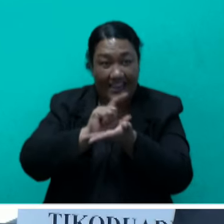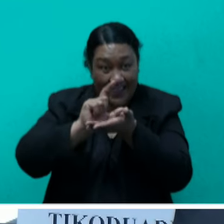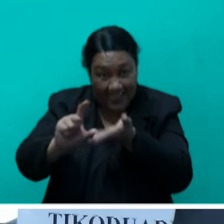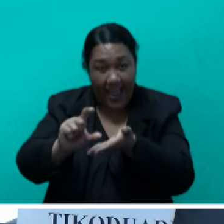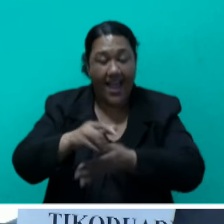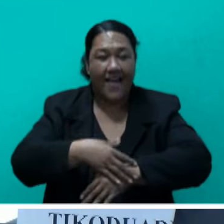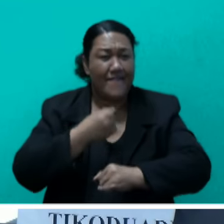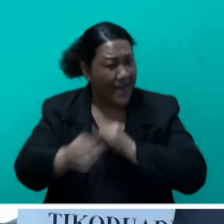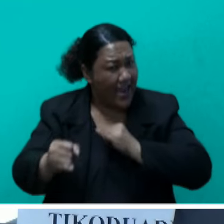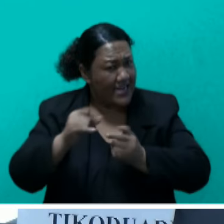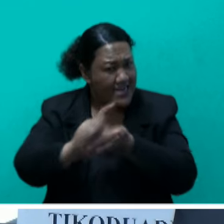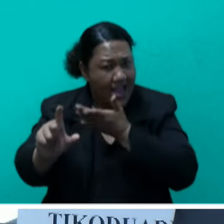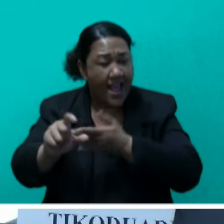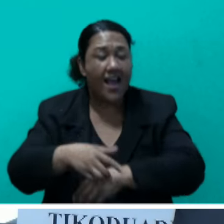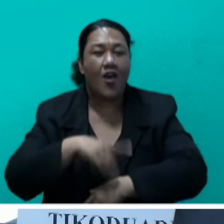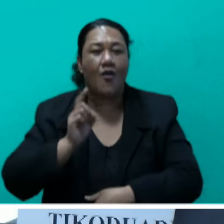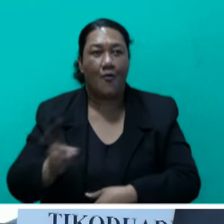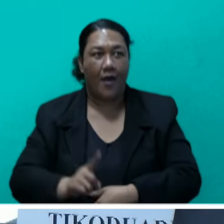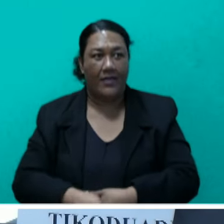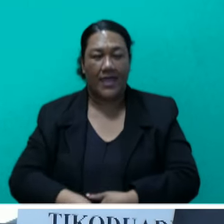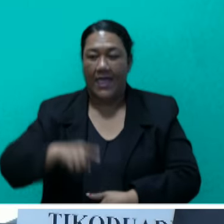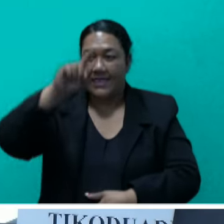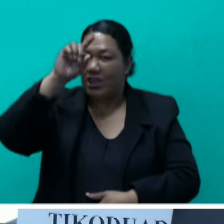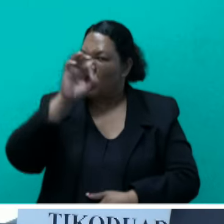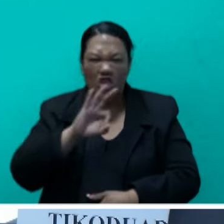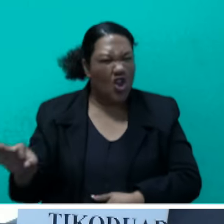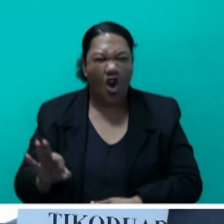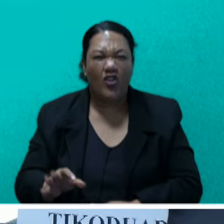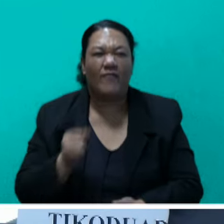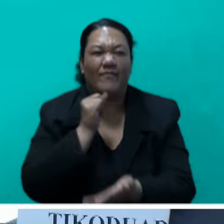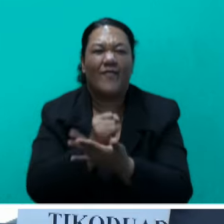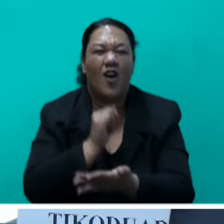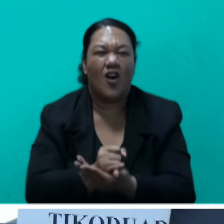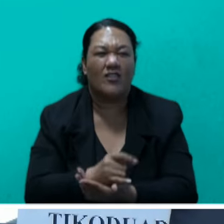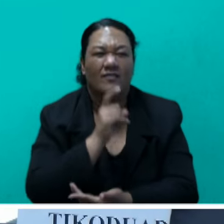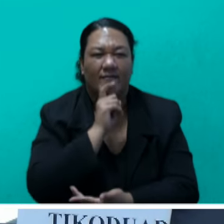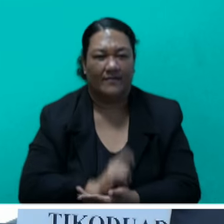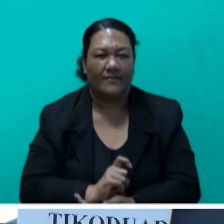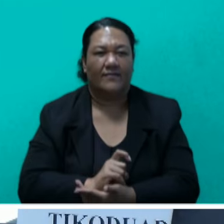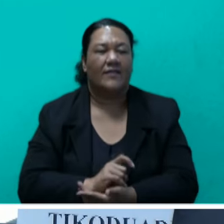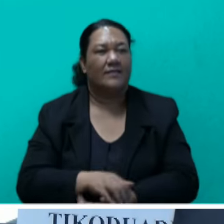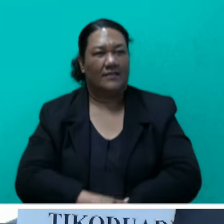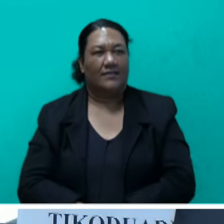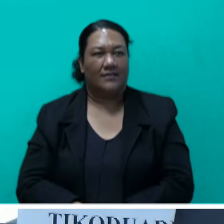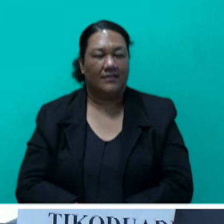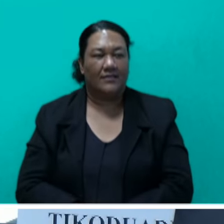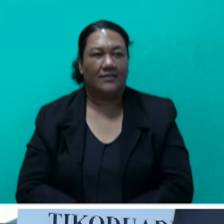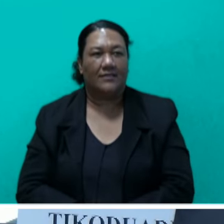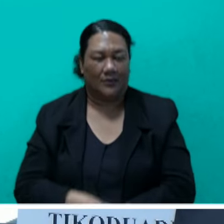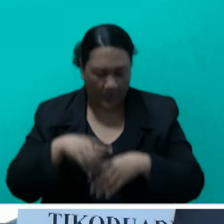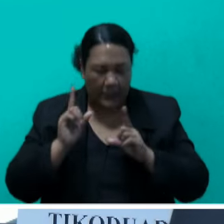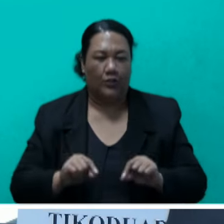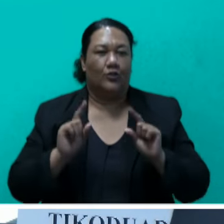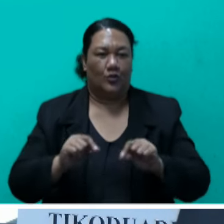that we will not make a hollow promise. No more hollow promise. Our decisions will be